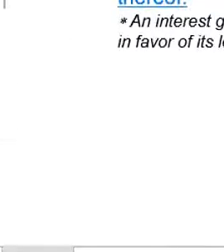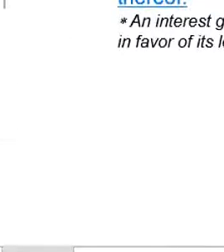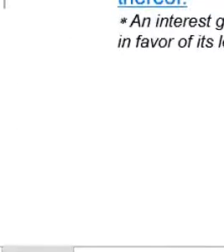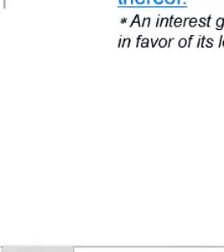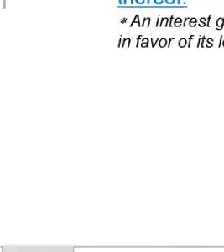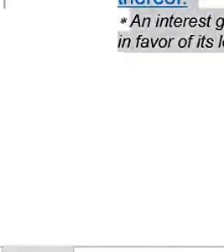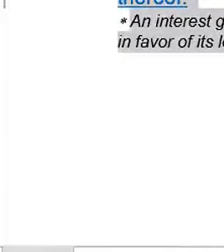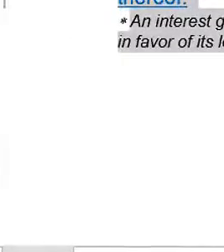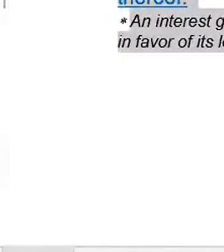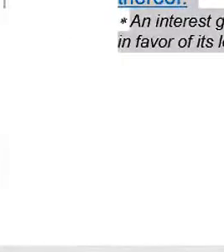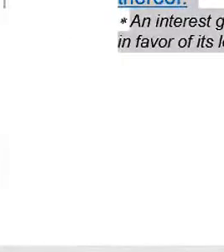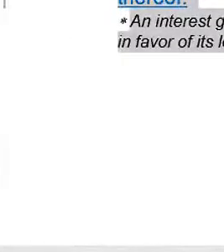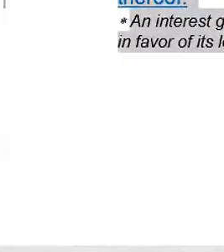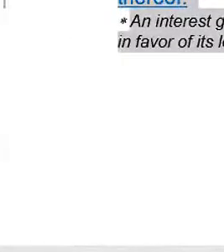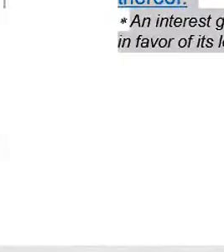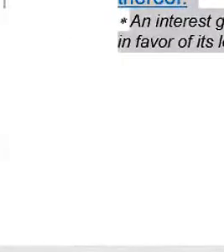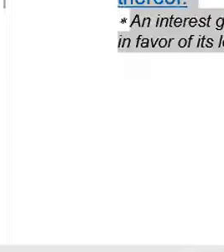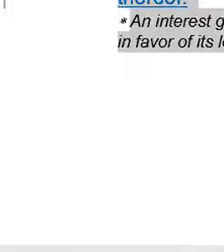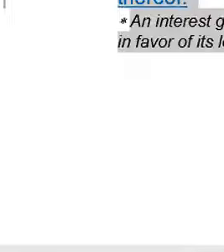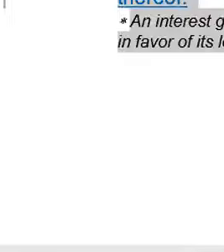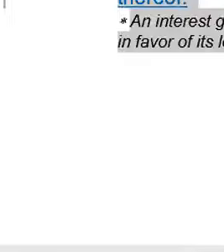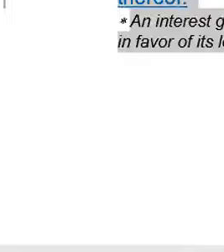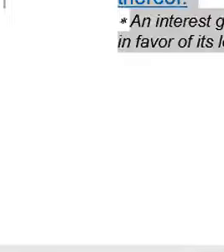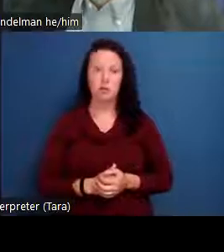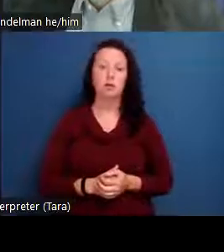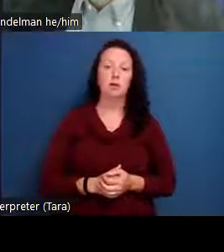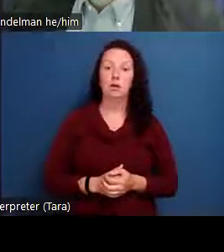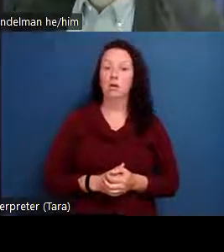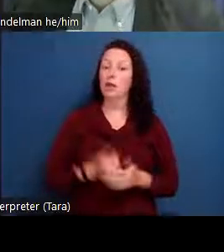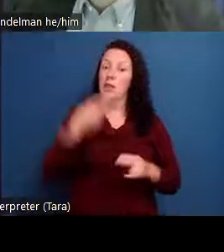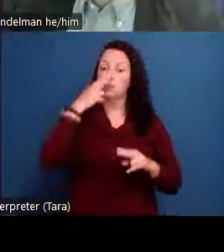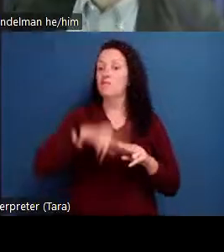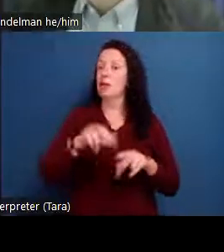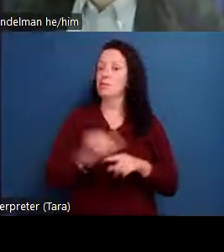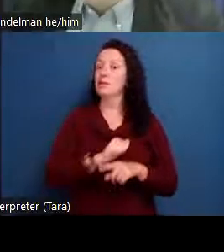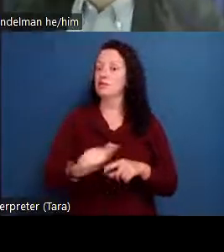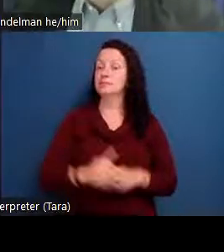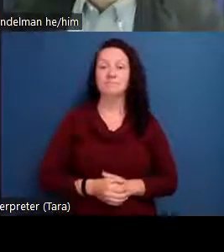Thank you so much. That was a fun exercise, actually.